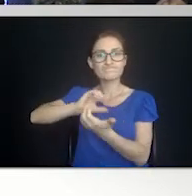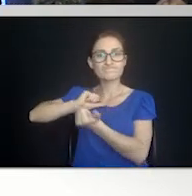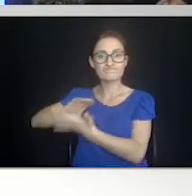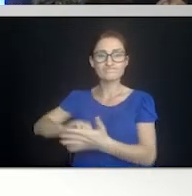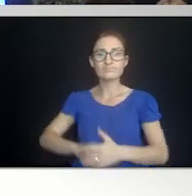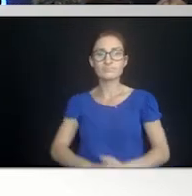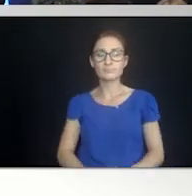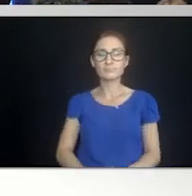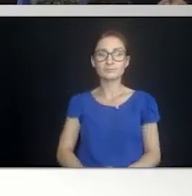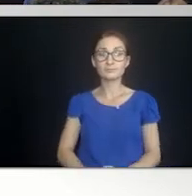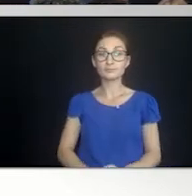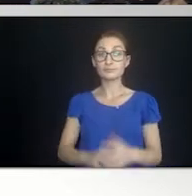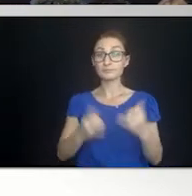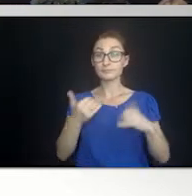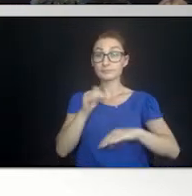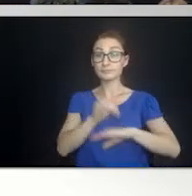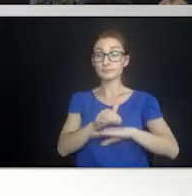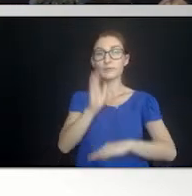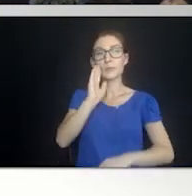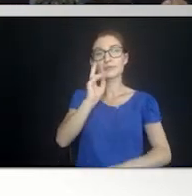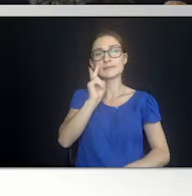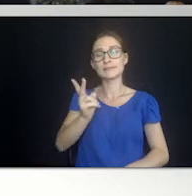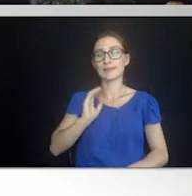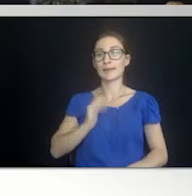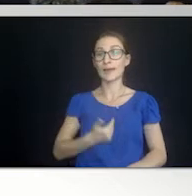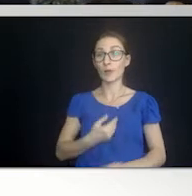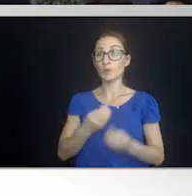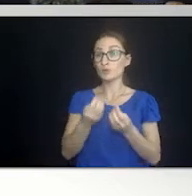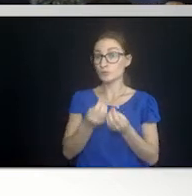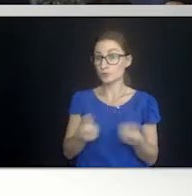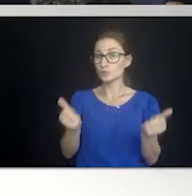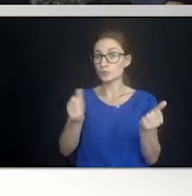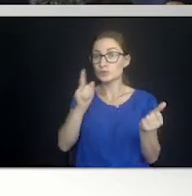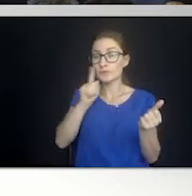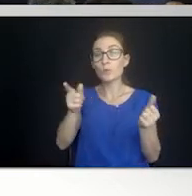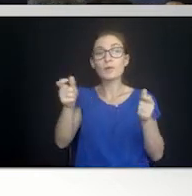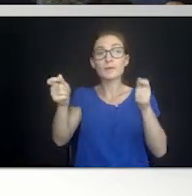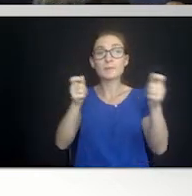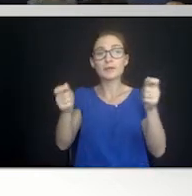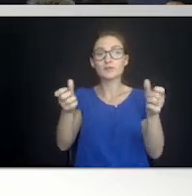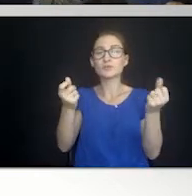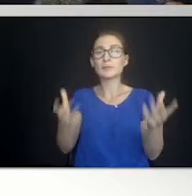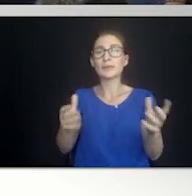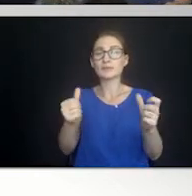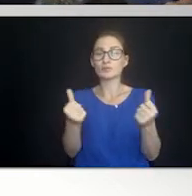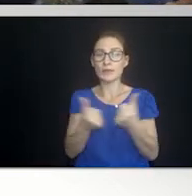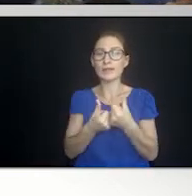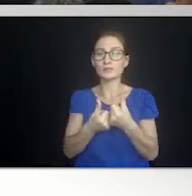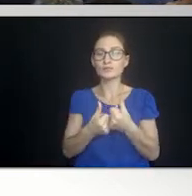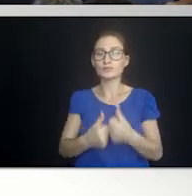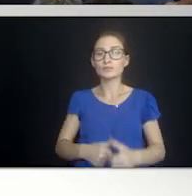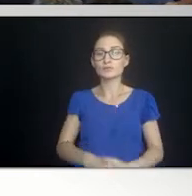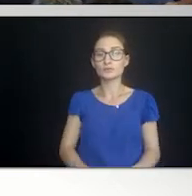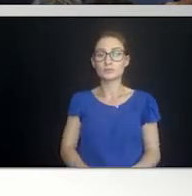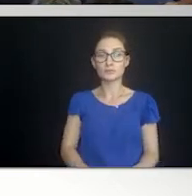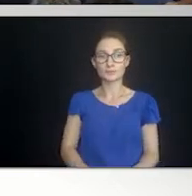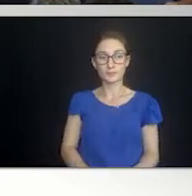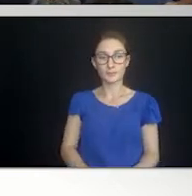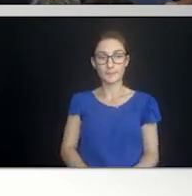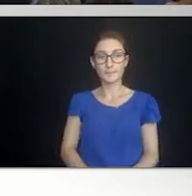And what you'll see tonight is our solution in helping parents manage many of these